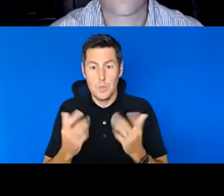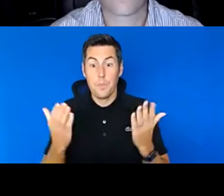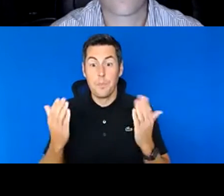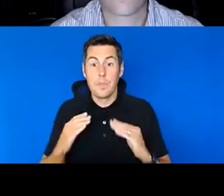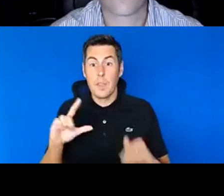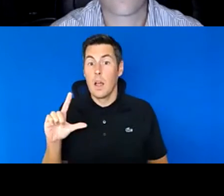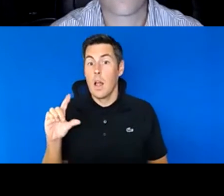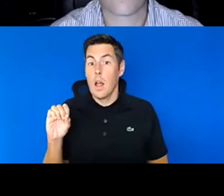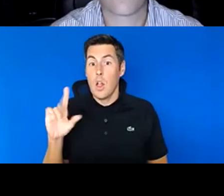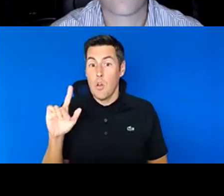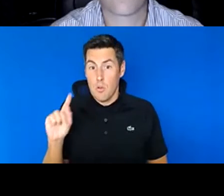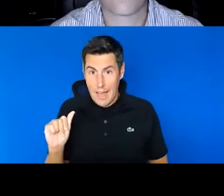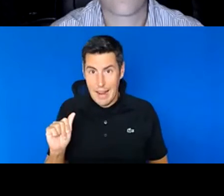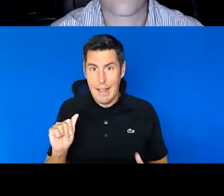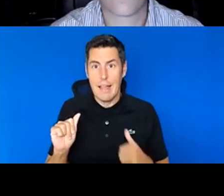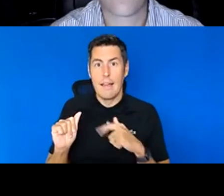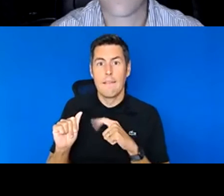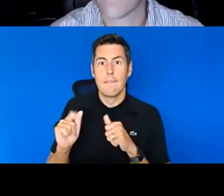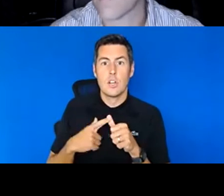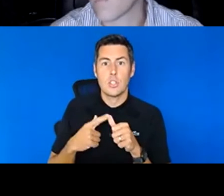Loretta, then Melinda, then Farouz.